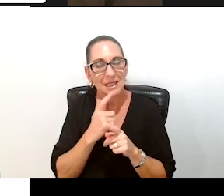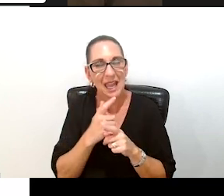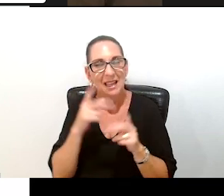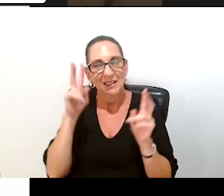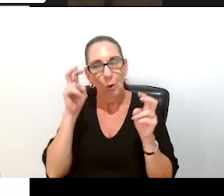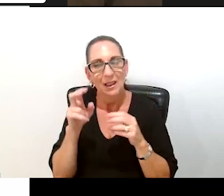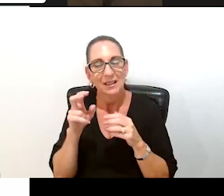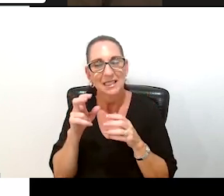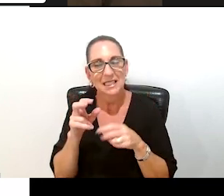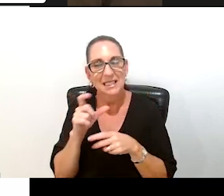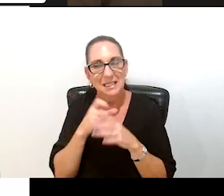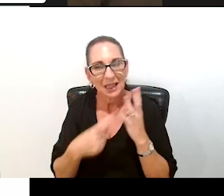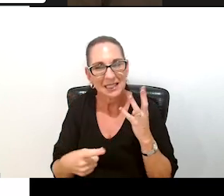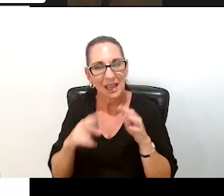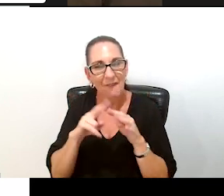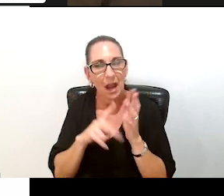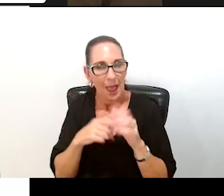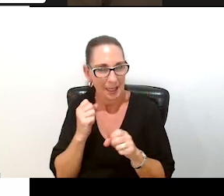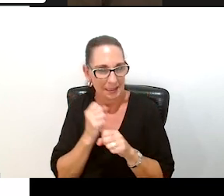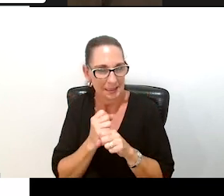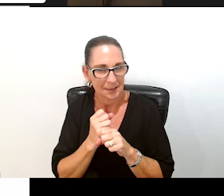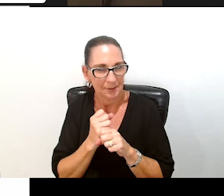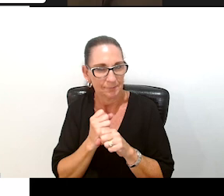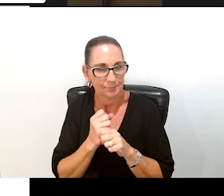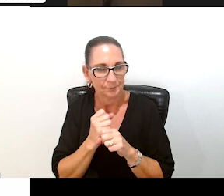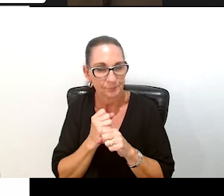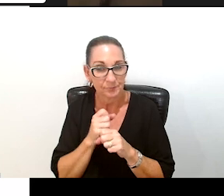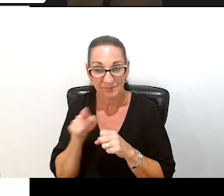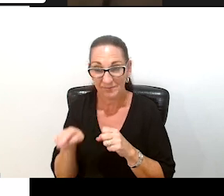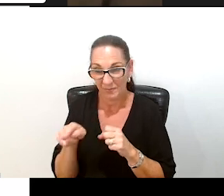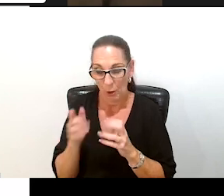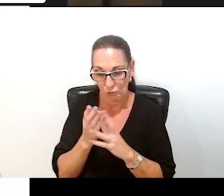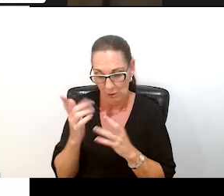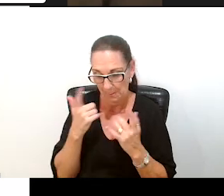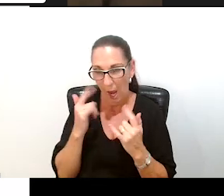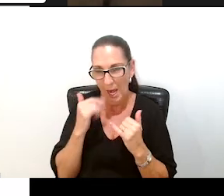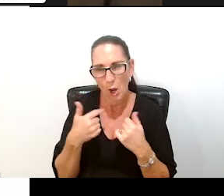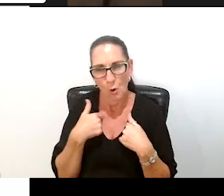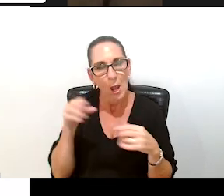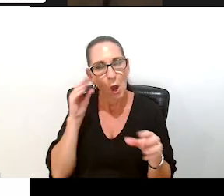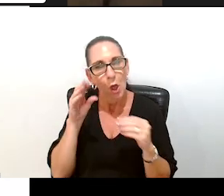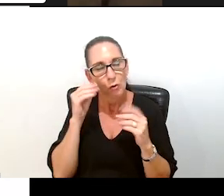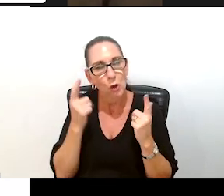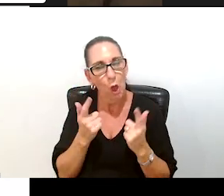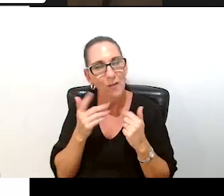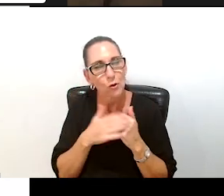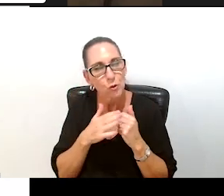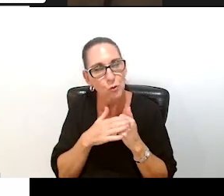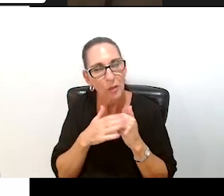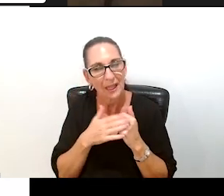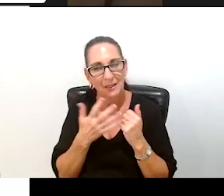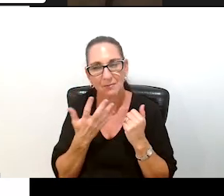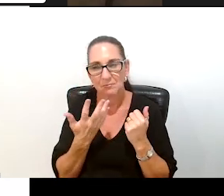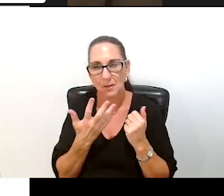flags. And through that pilot, we learned quite a lot of new things from